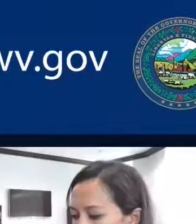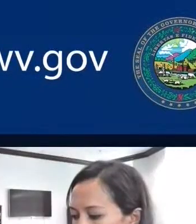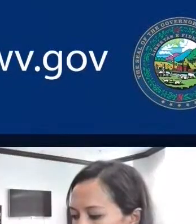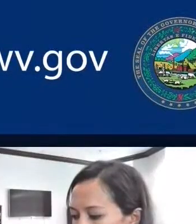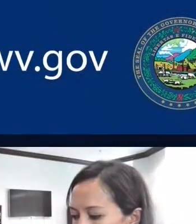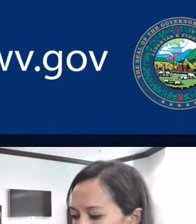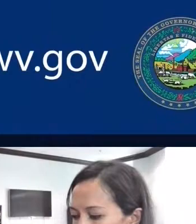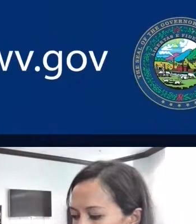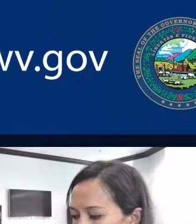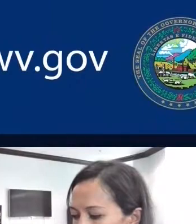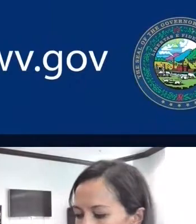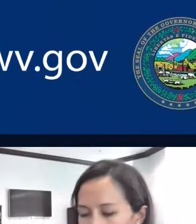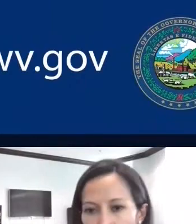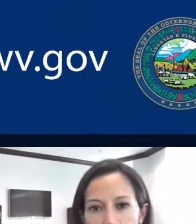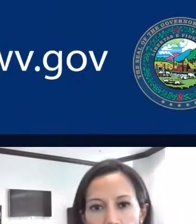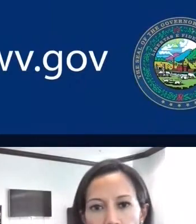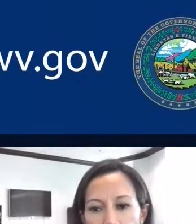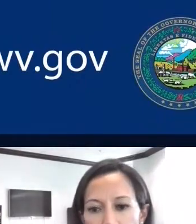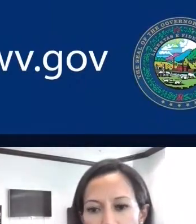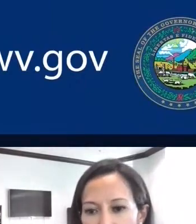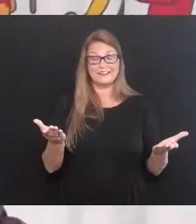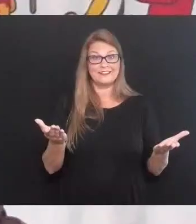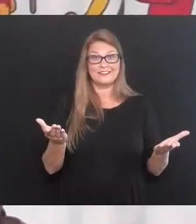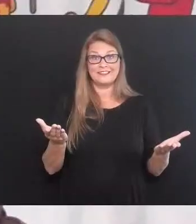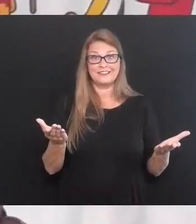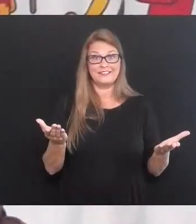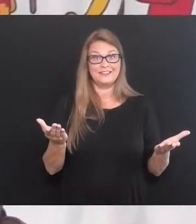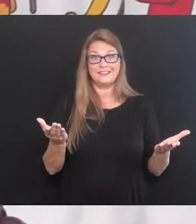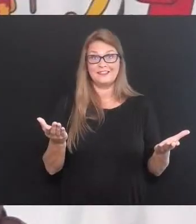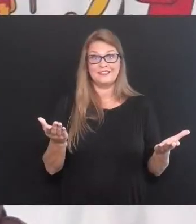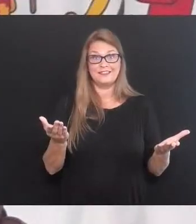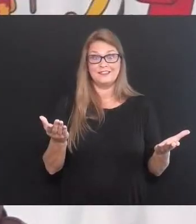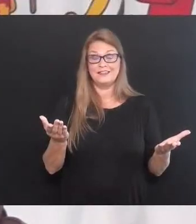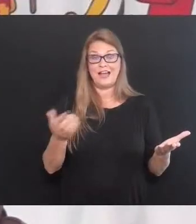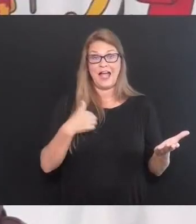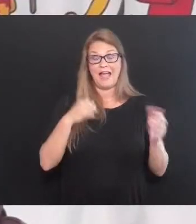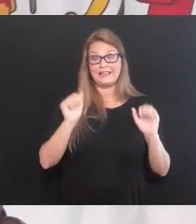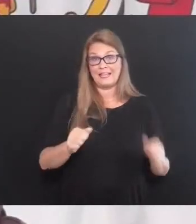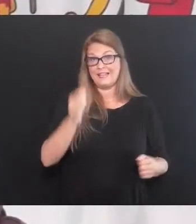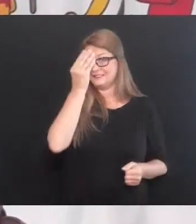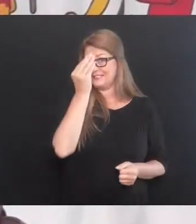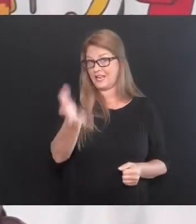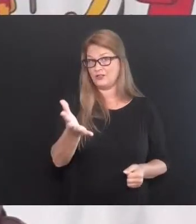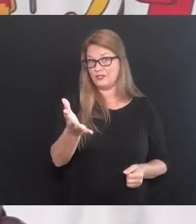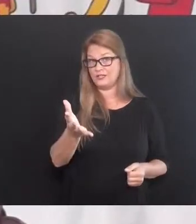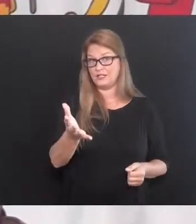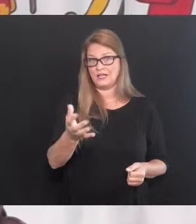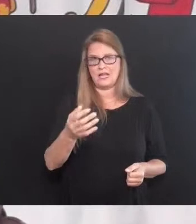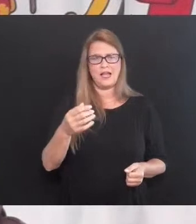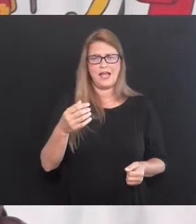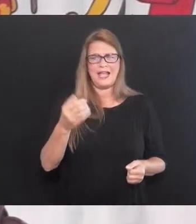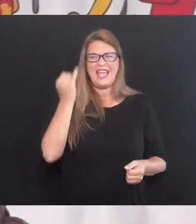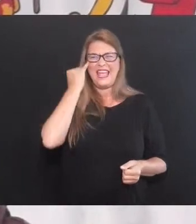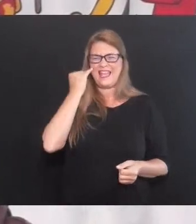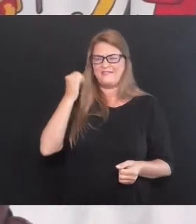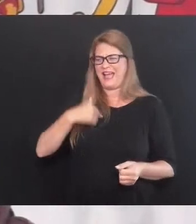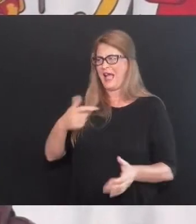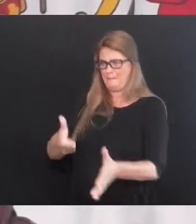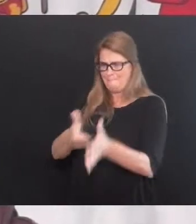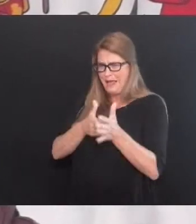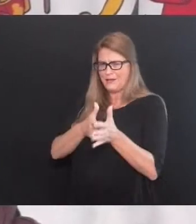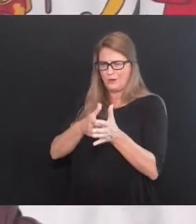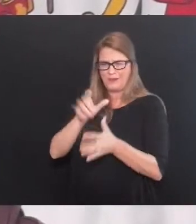The only thing that I would tell you is just this, is I don't believe that mandates would help us at all at this